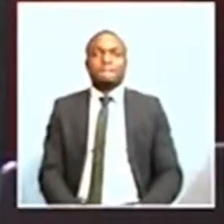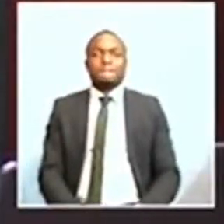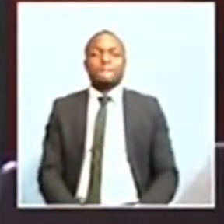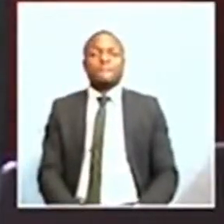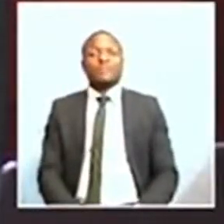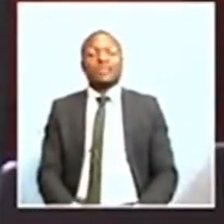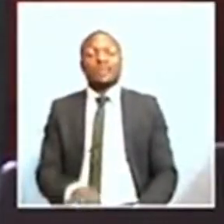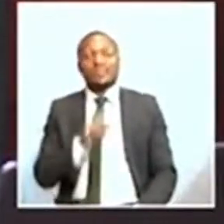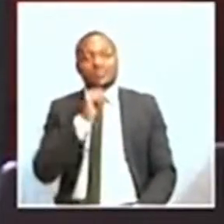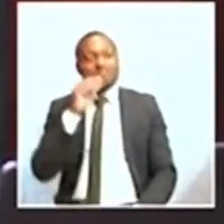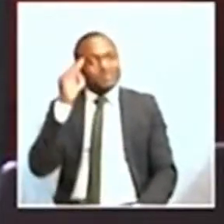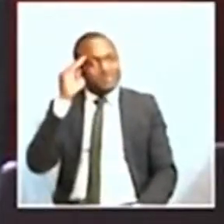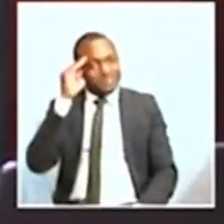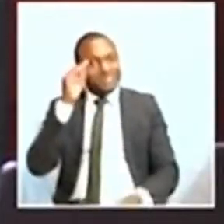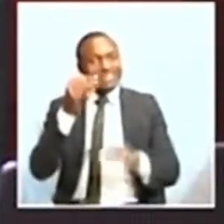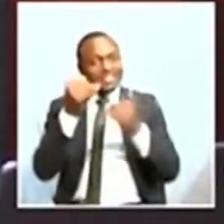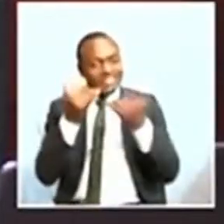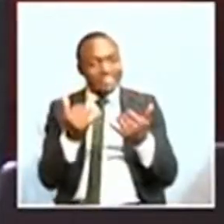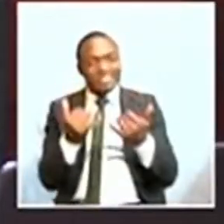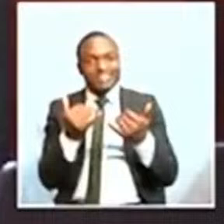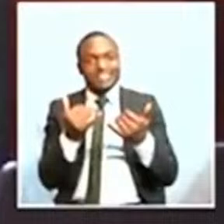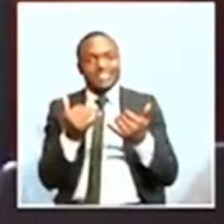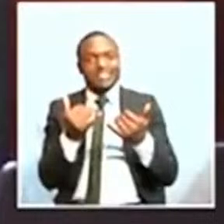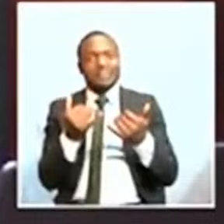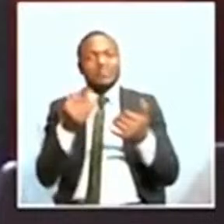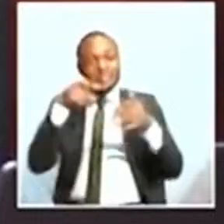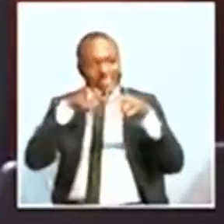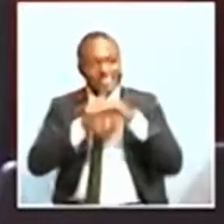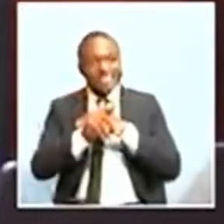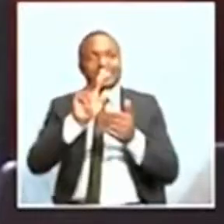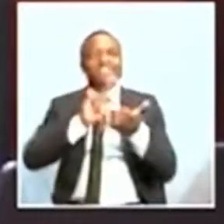I didn't know that we're now moving into the kitchen.